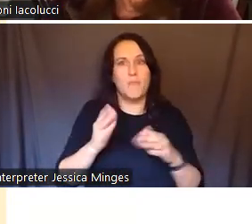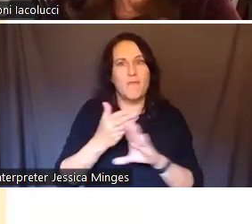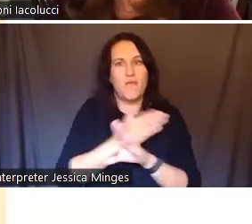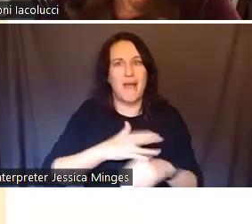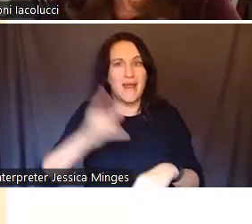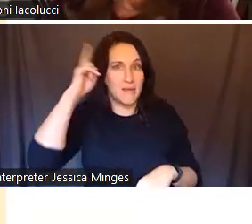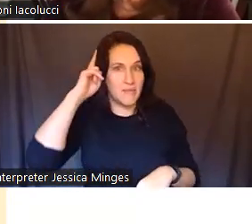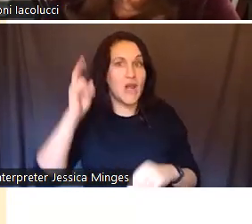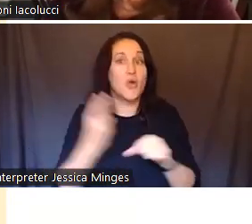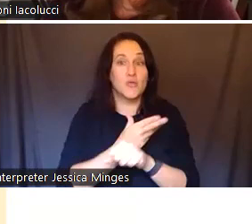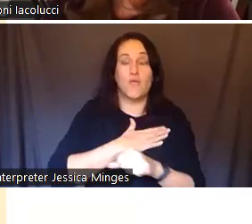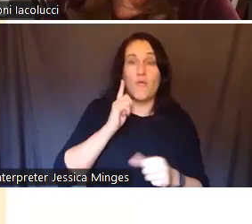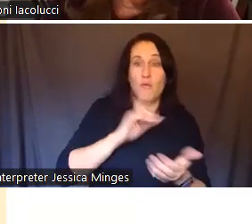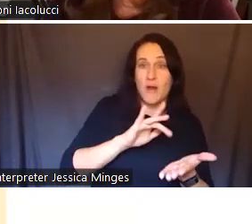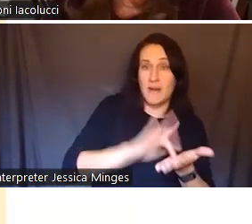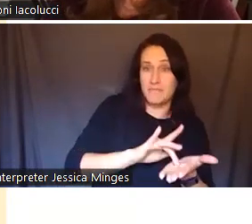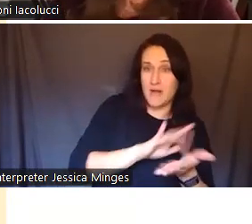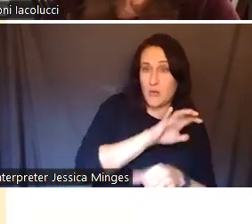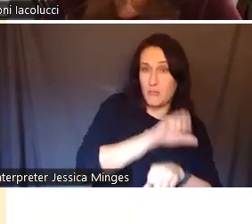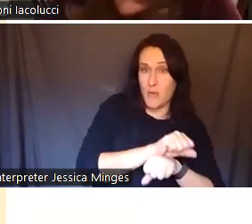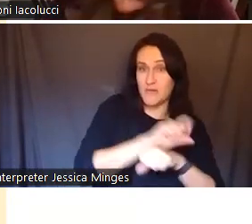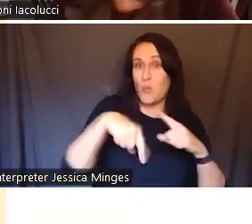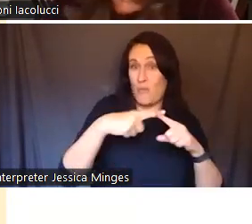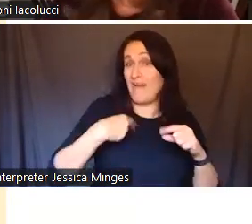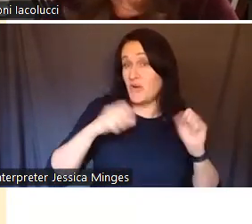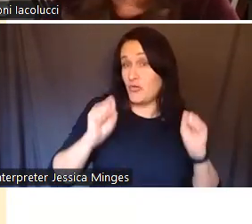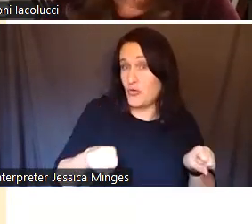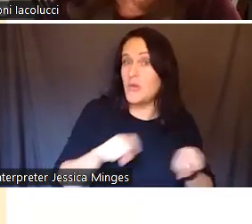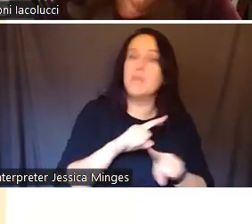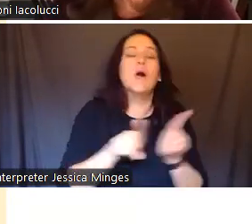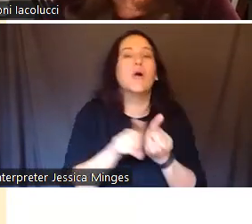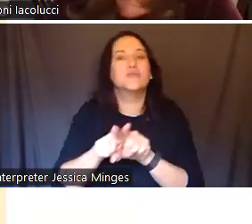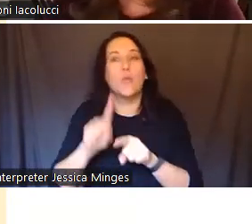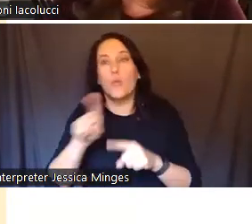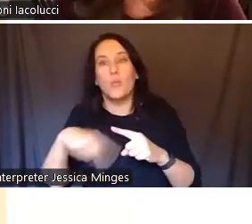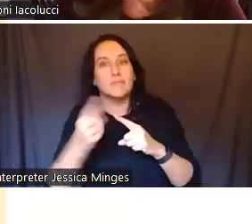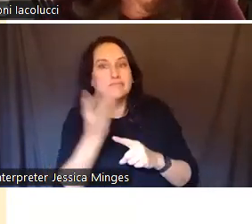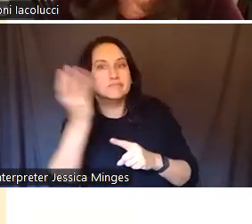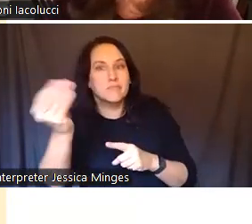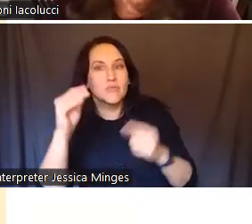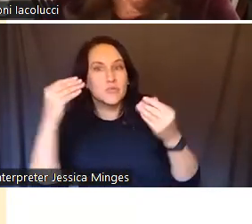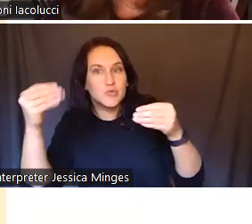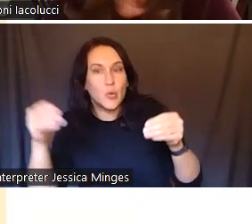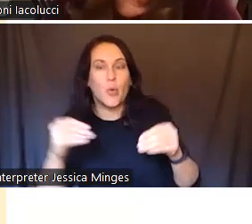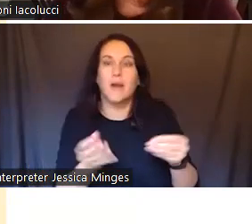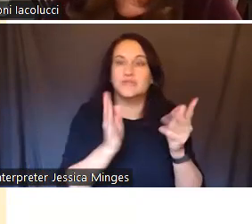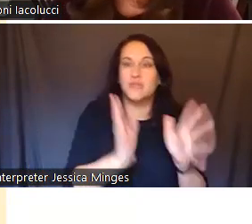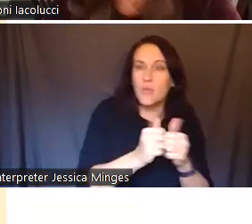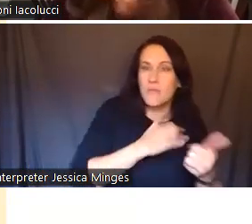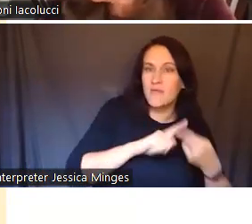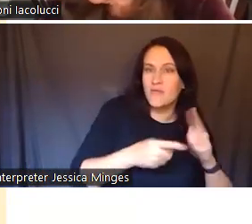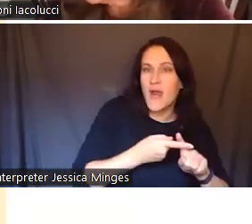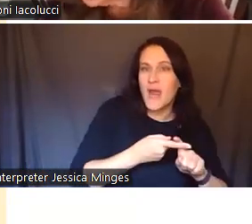I use them for my medical encounters when I could, but I used them when I went to the store, when I talked to my friends. It was